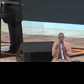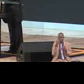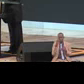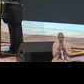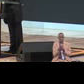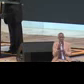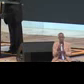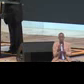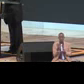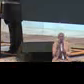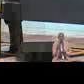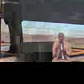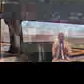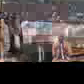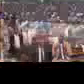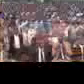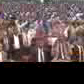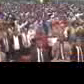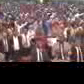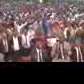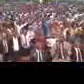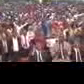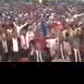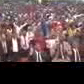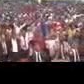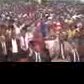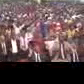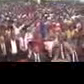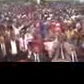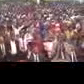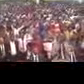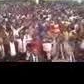believed, so it is done in your life.